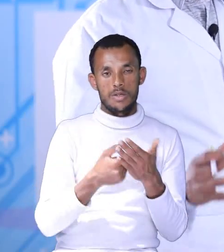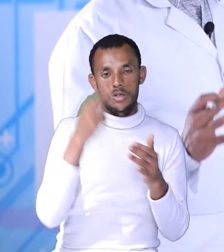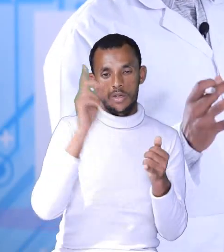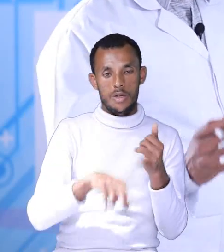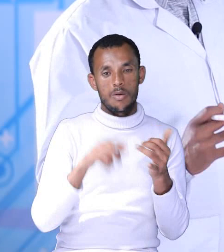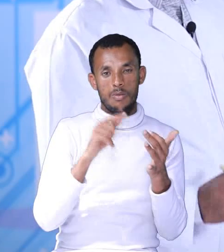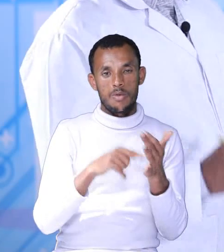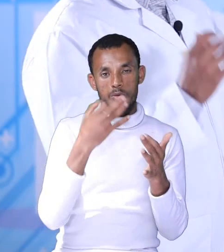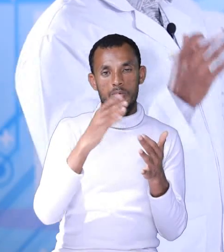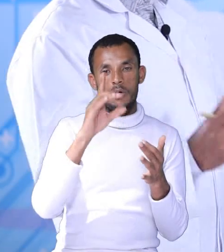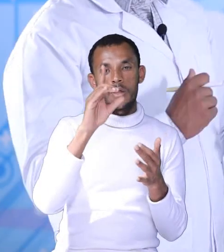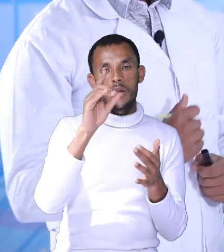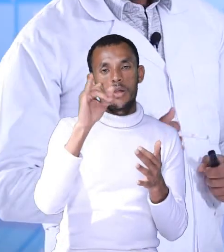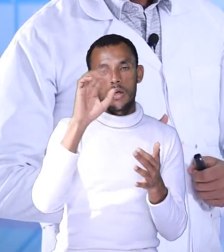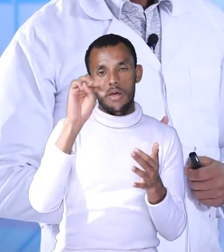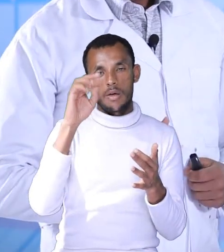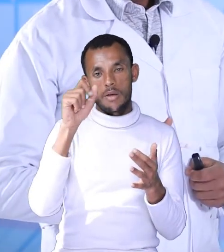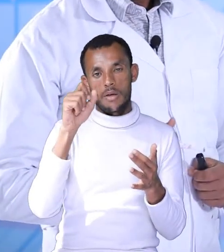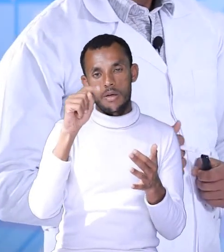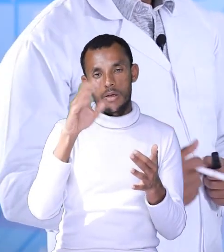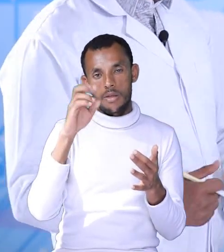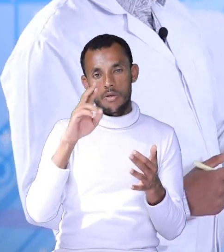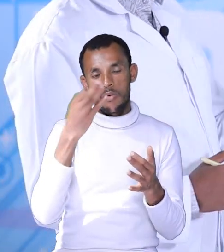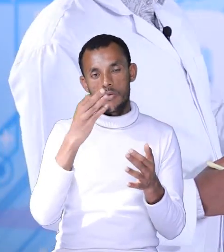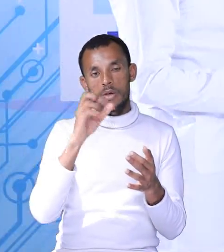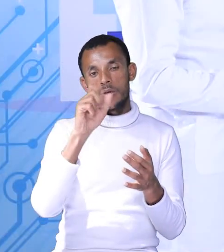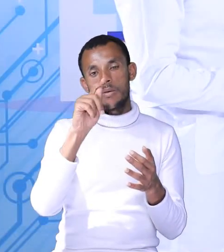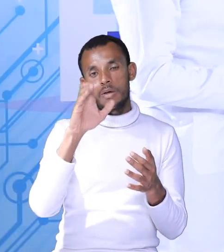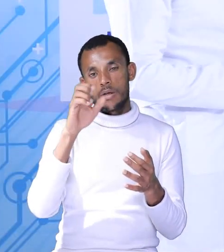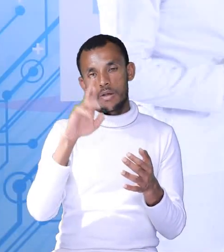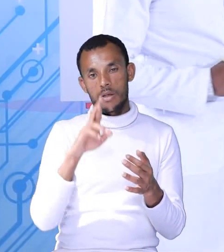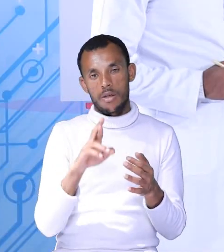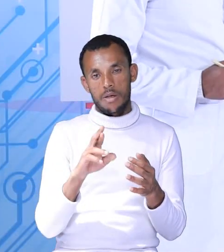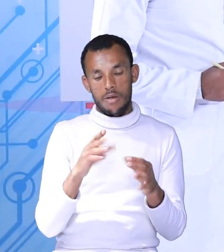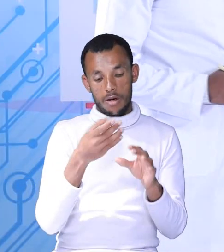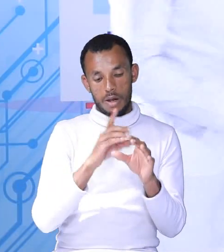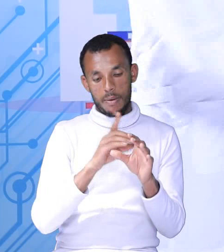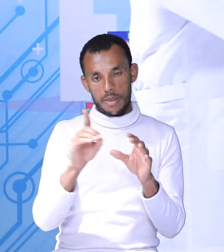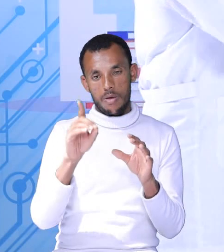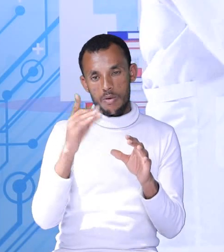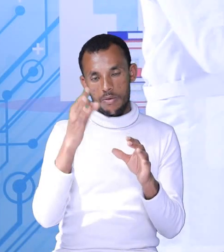of the diameter of a sphere. So we are asked